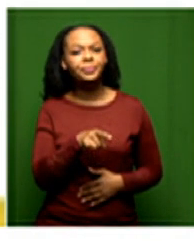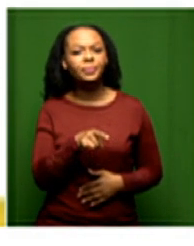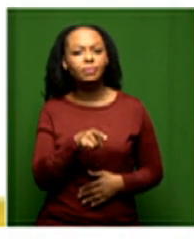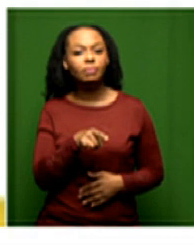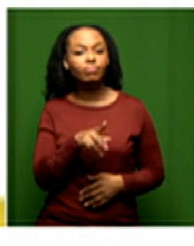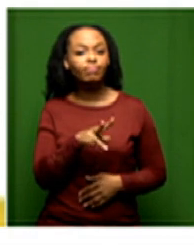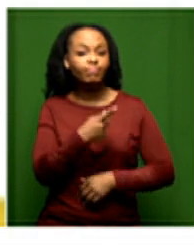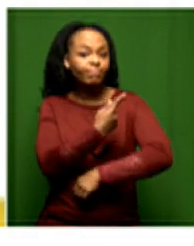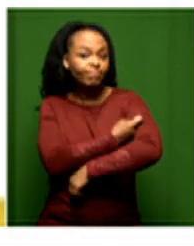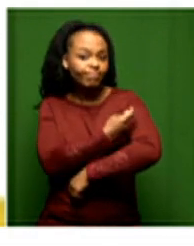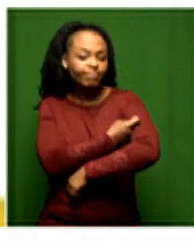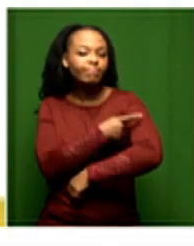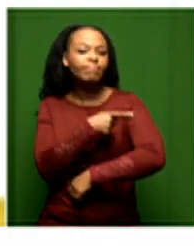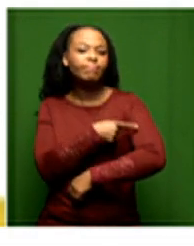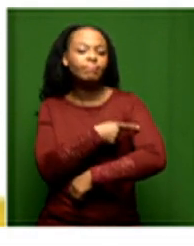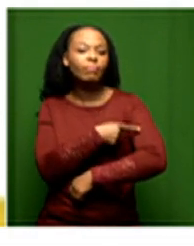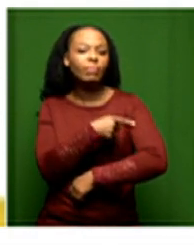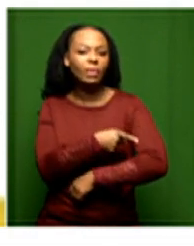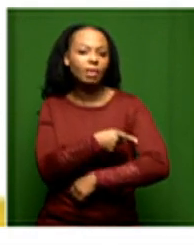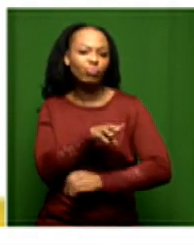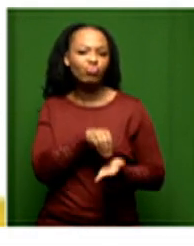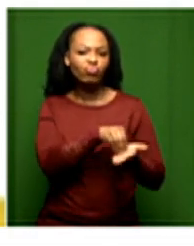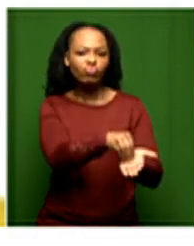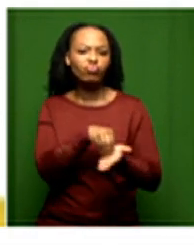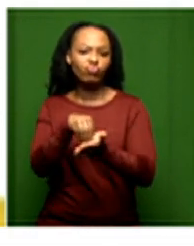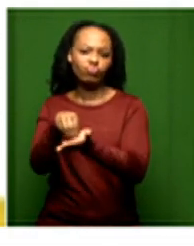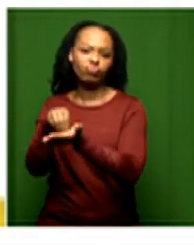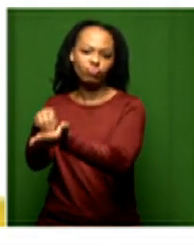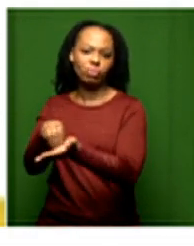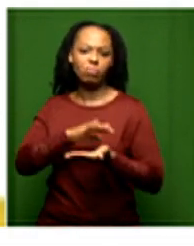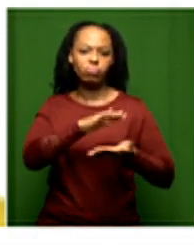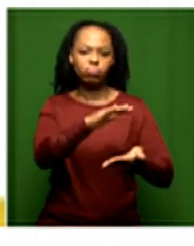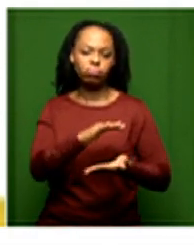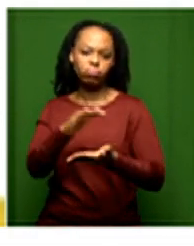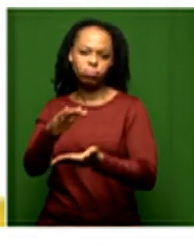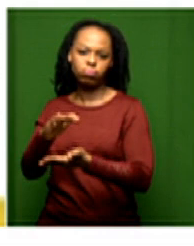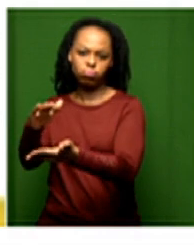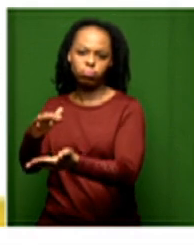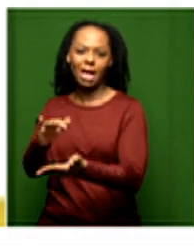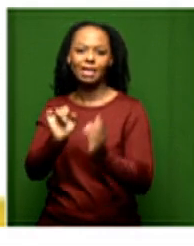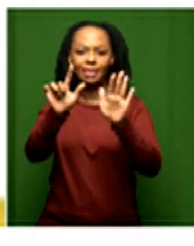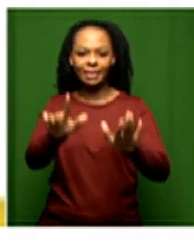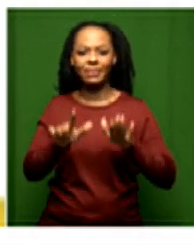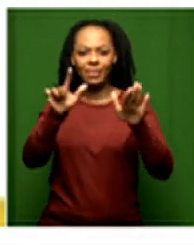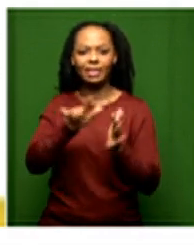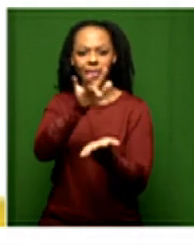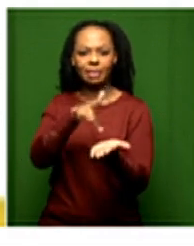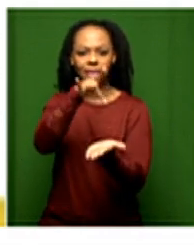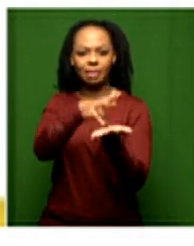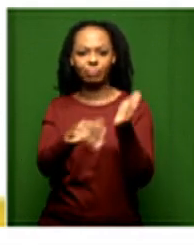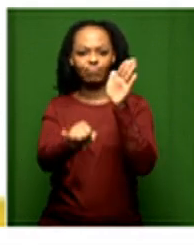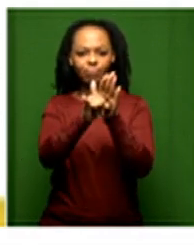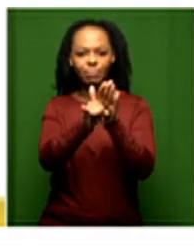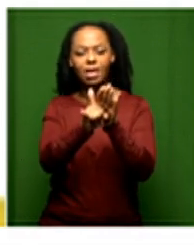those vaccines will be taken to obviously the 16 or 17 sites that have been identified by